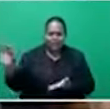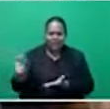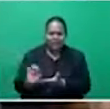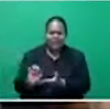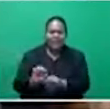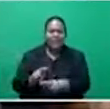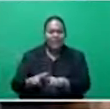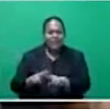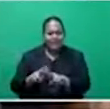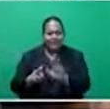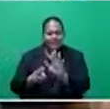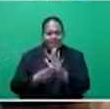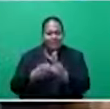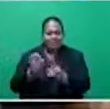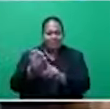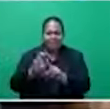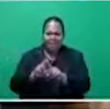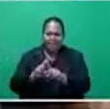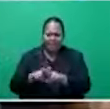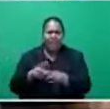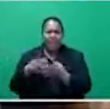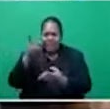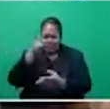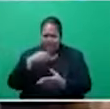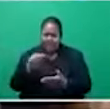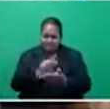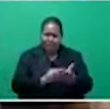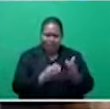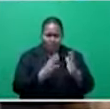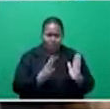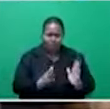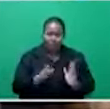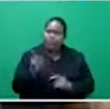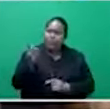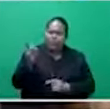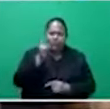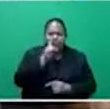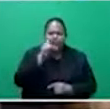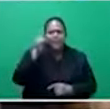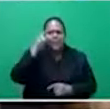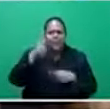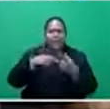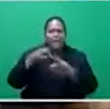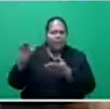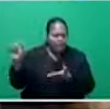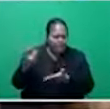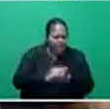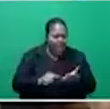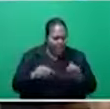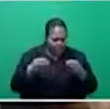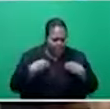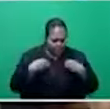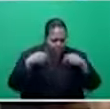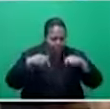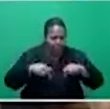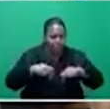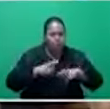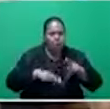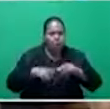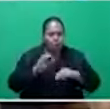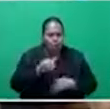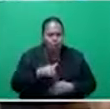be eligible for the first home grant. These people were thinking about investing back home. They were asking about, can you talk to the Australian government because